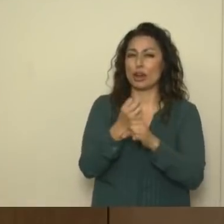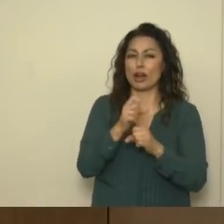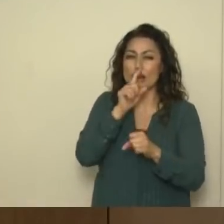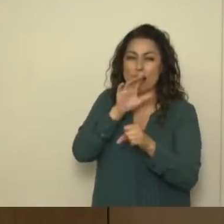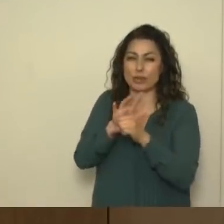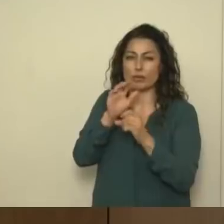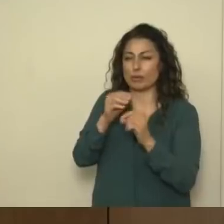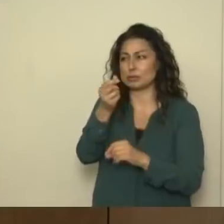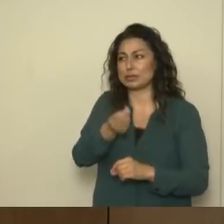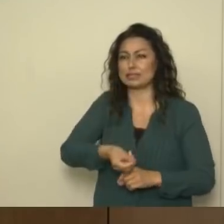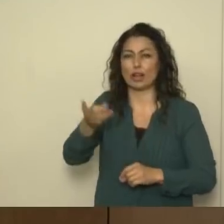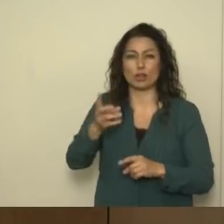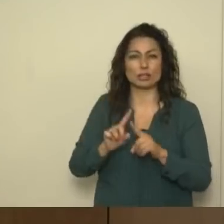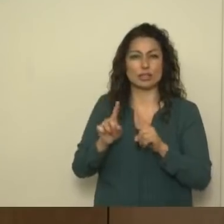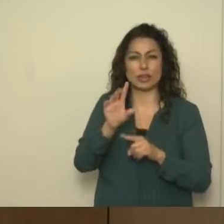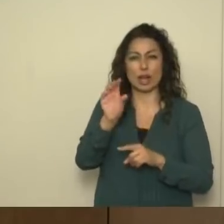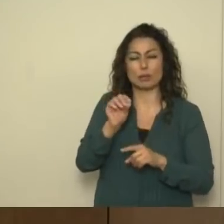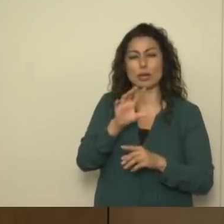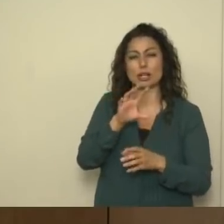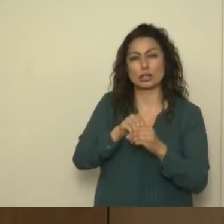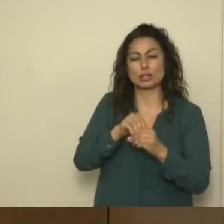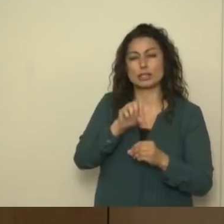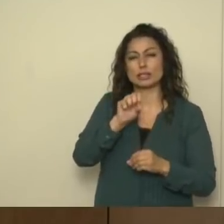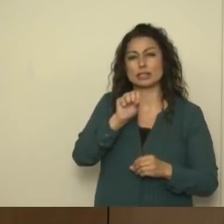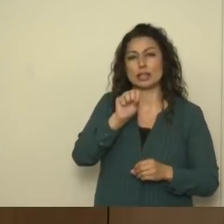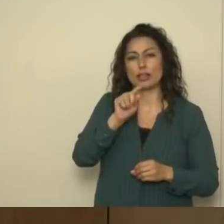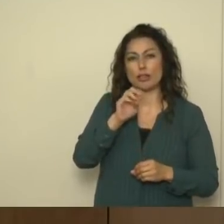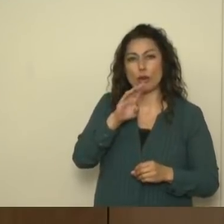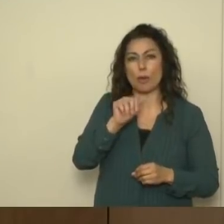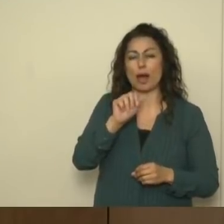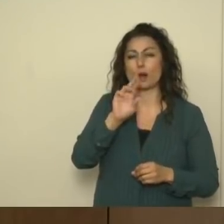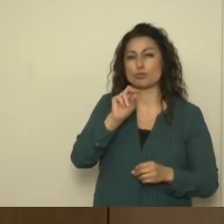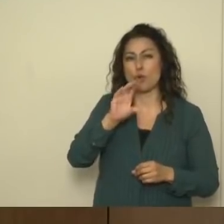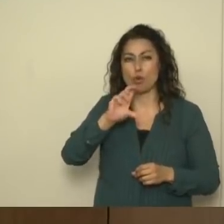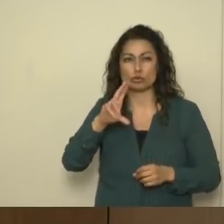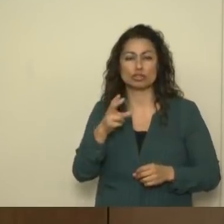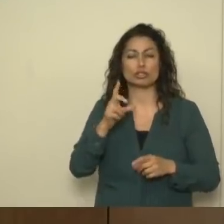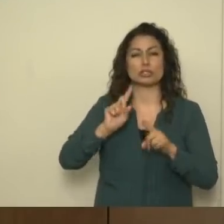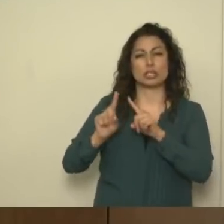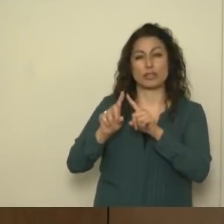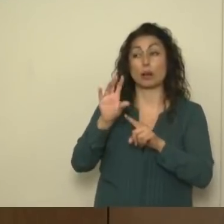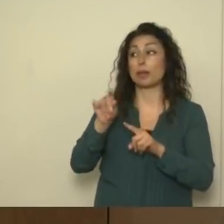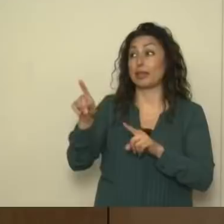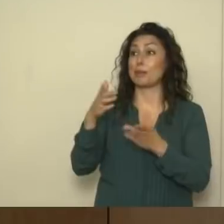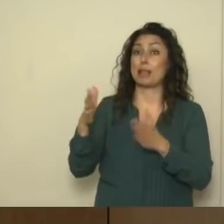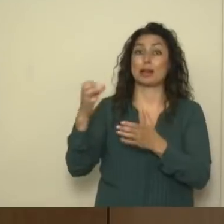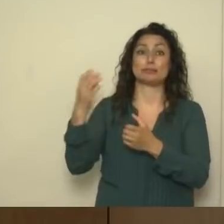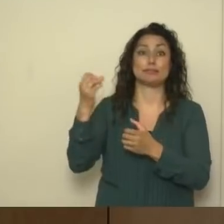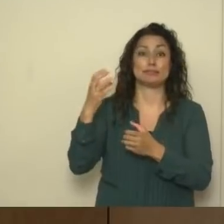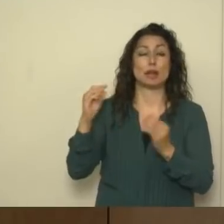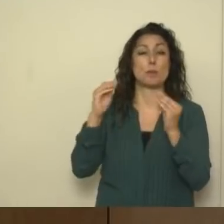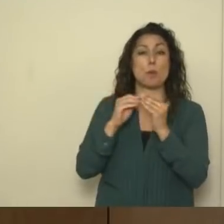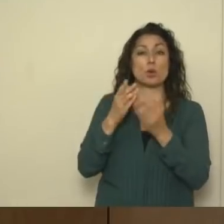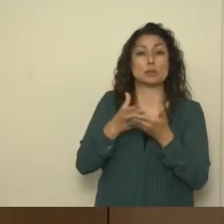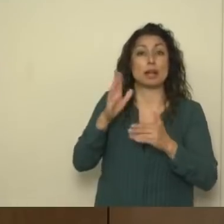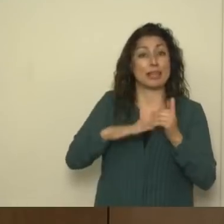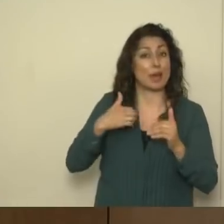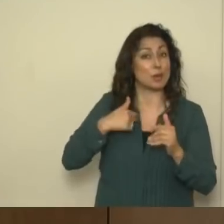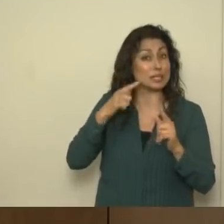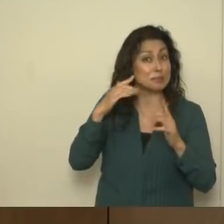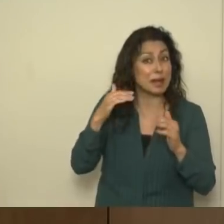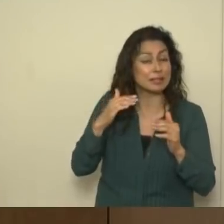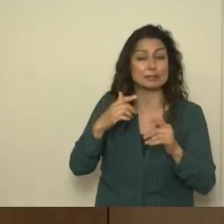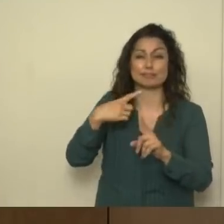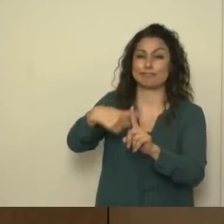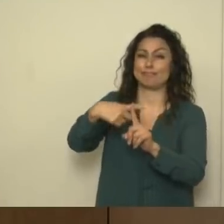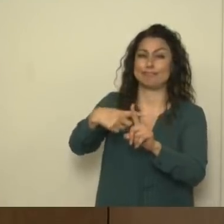several companies, including Cepheid, Thermo Fisher, and Roche, that more supplies are coming, even more than we expected. That's all